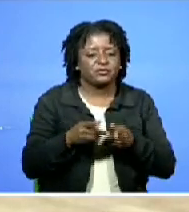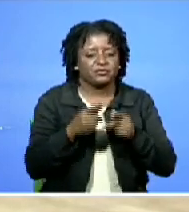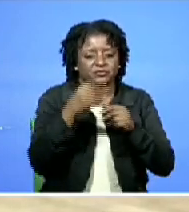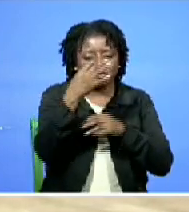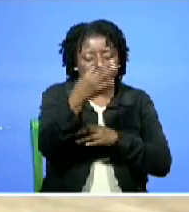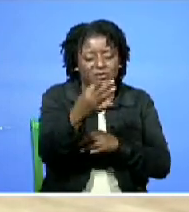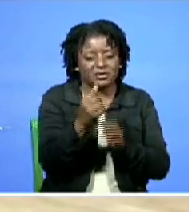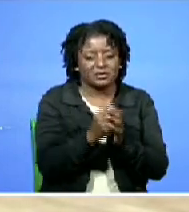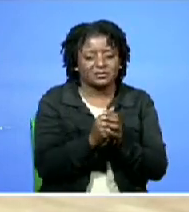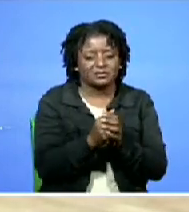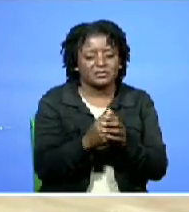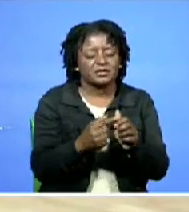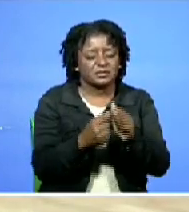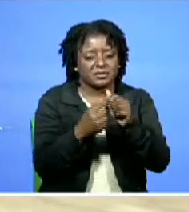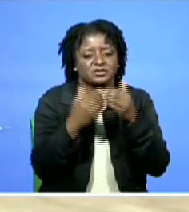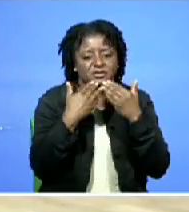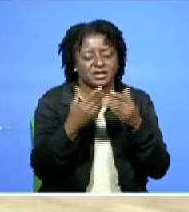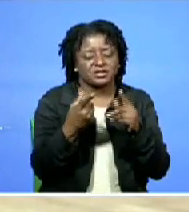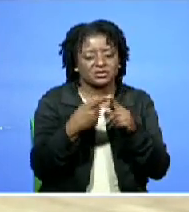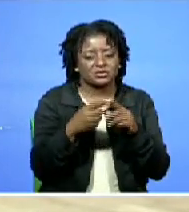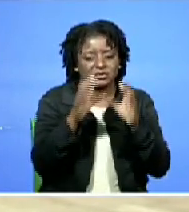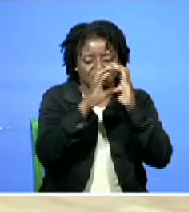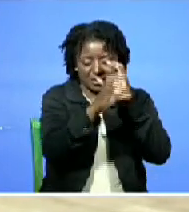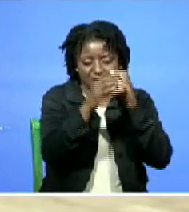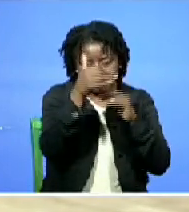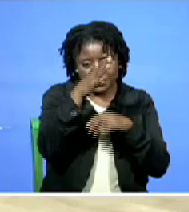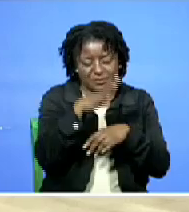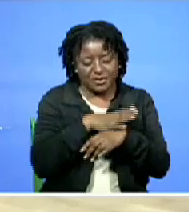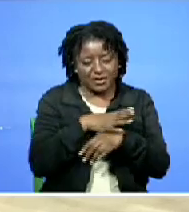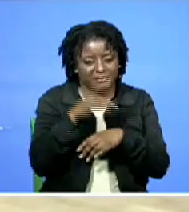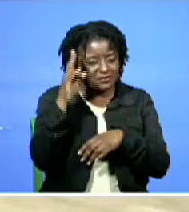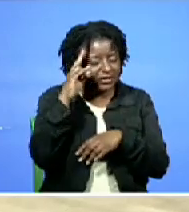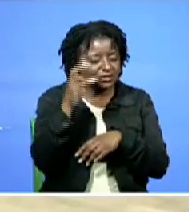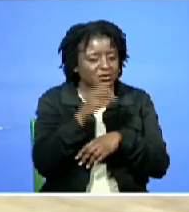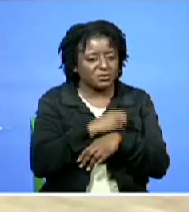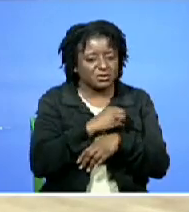again, I'm Julian Gibson. Special thanks to my cameraman, Valentino Obinya, who's sitting in